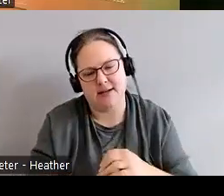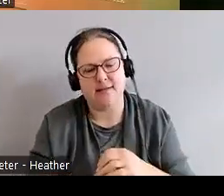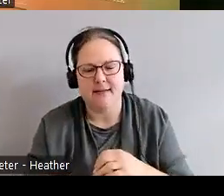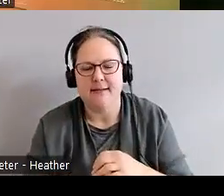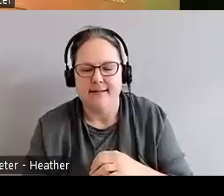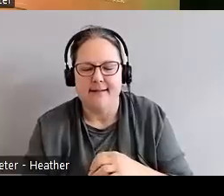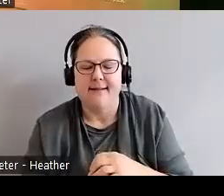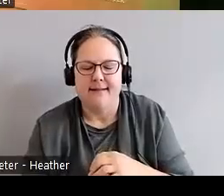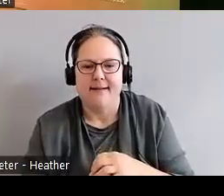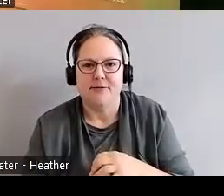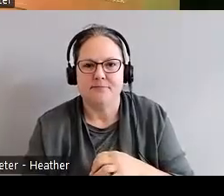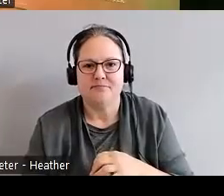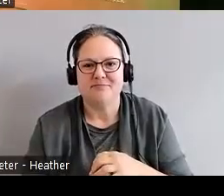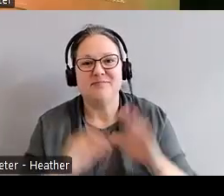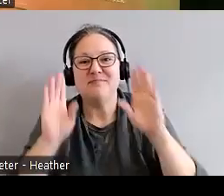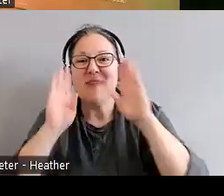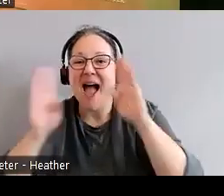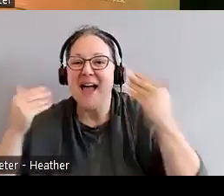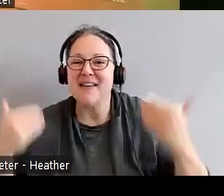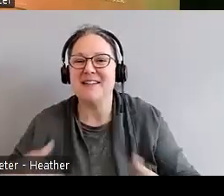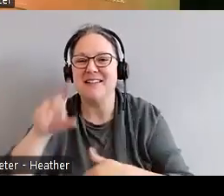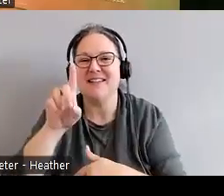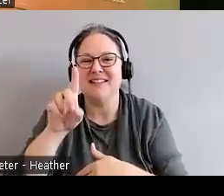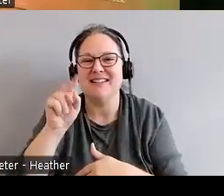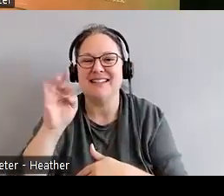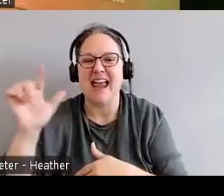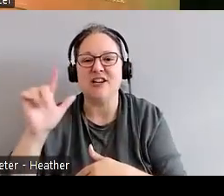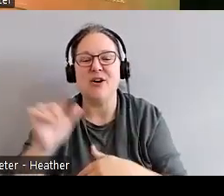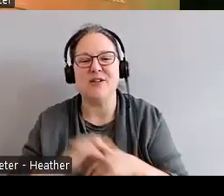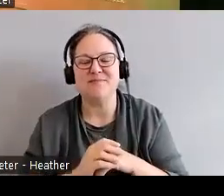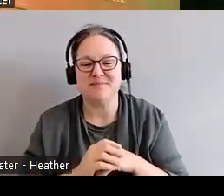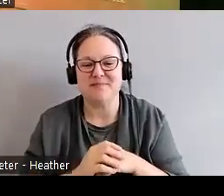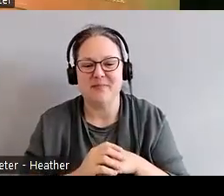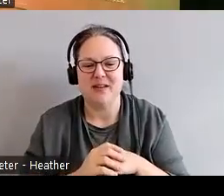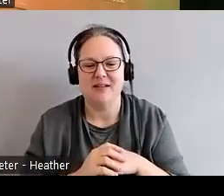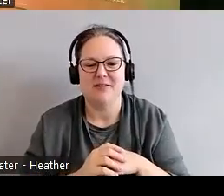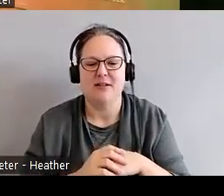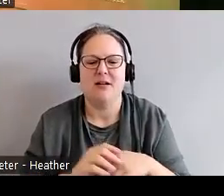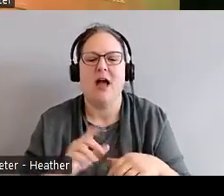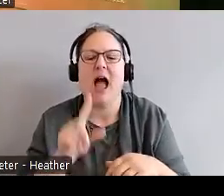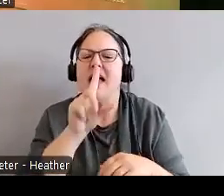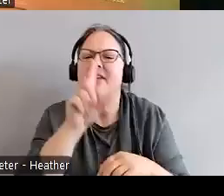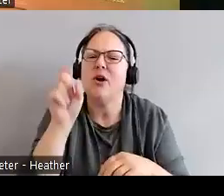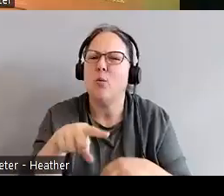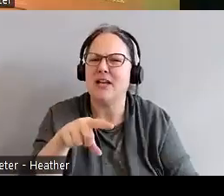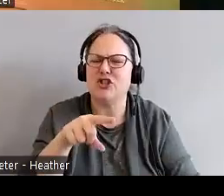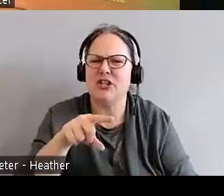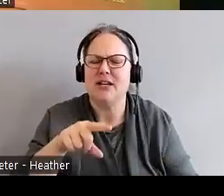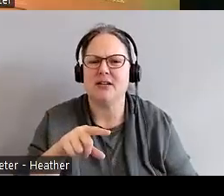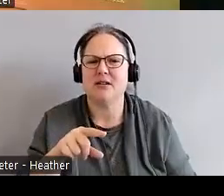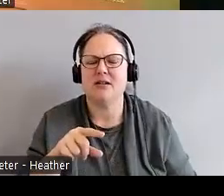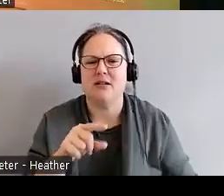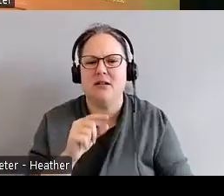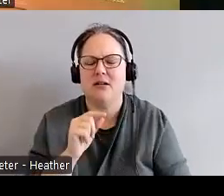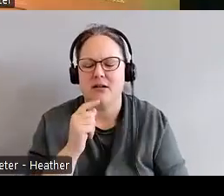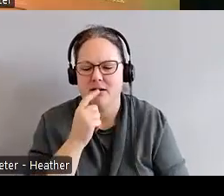Hi, Ben. It's Daniel McFarland here. Here. Just, I have a question. I think I